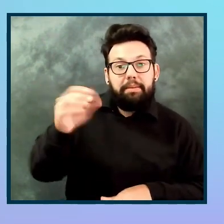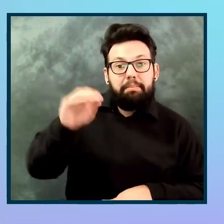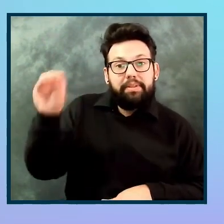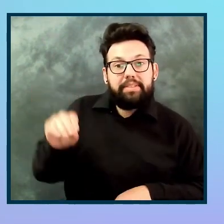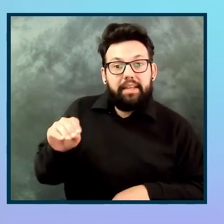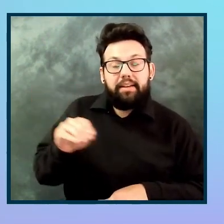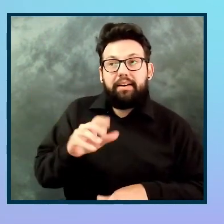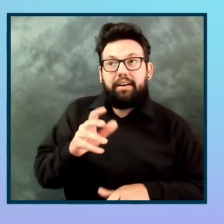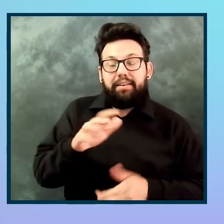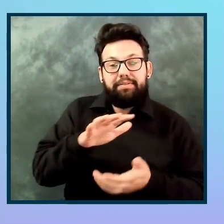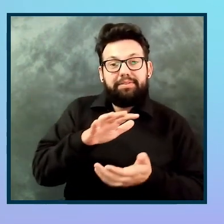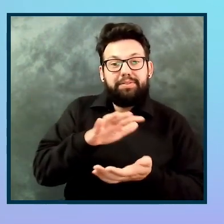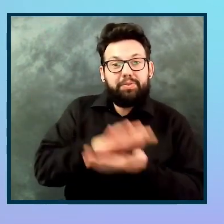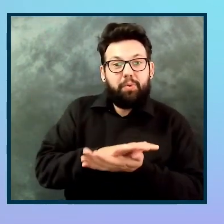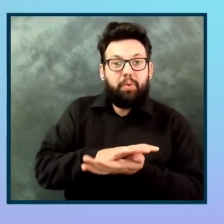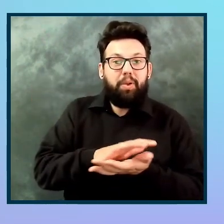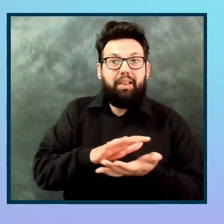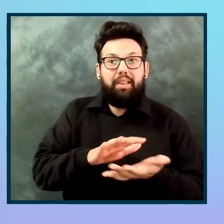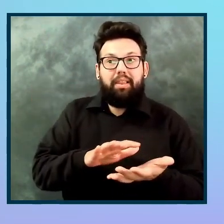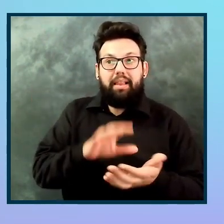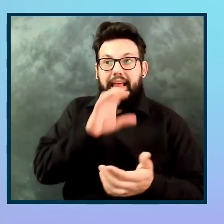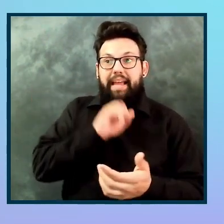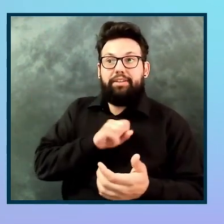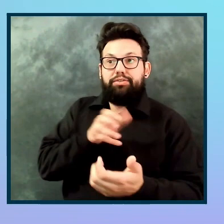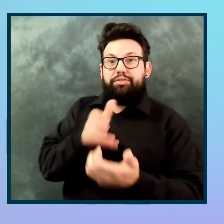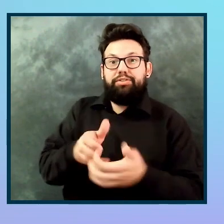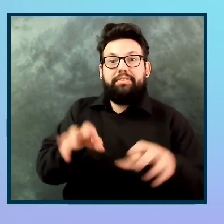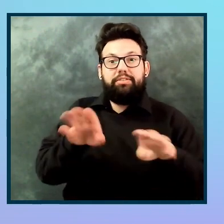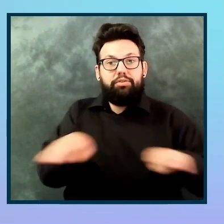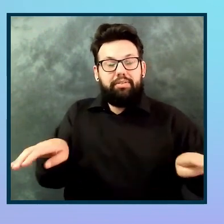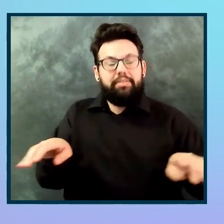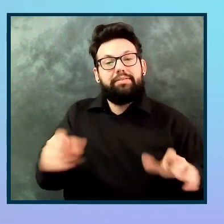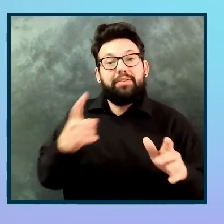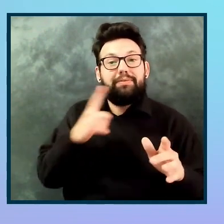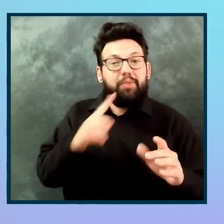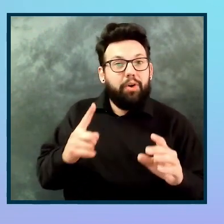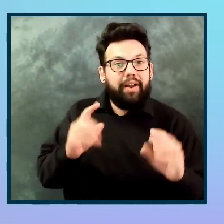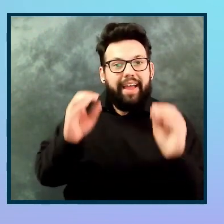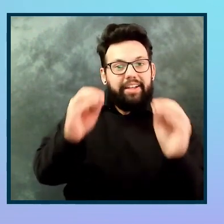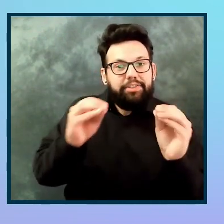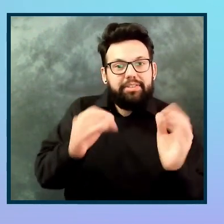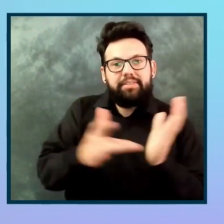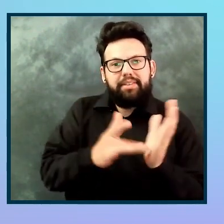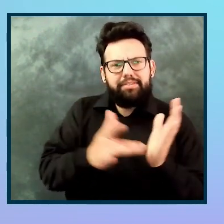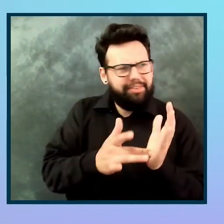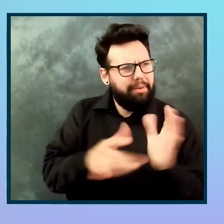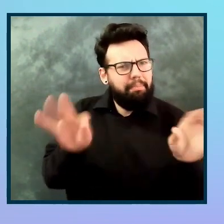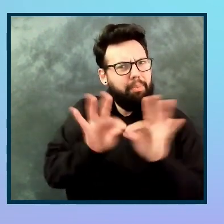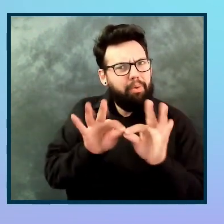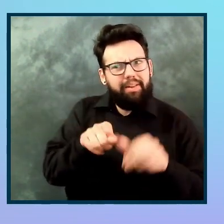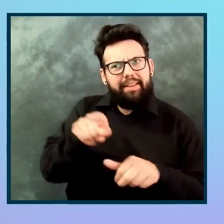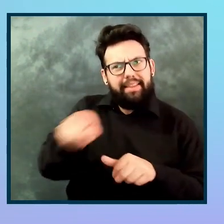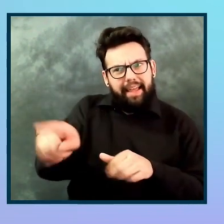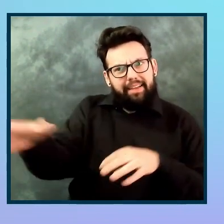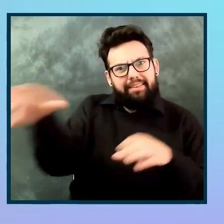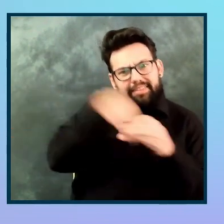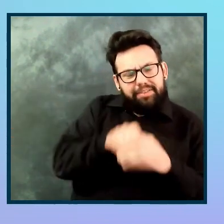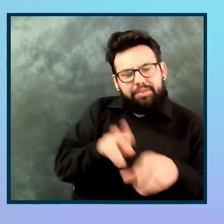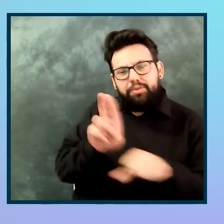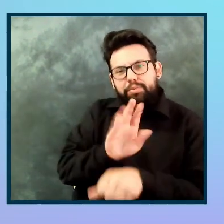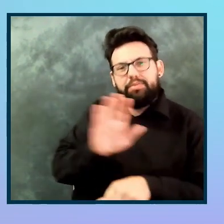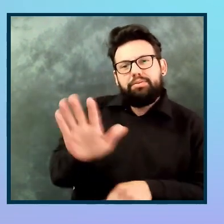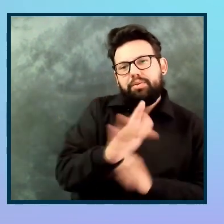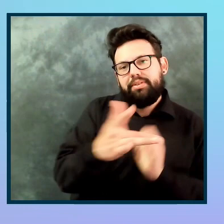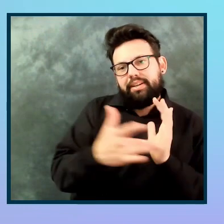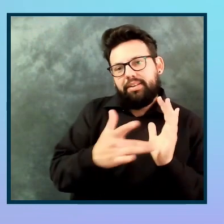children. And so if you're making ed tech, you want to make sure those students can use your product. And so from a financial